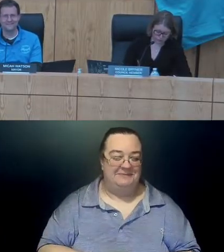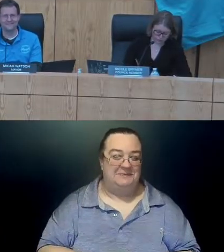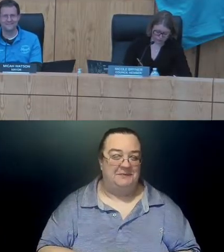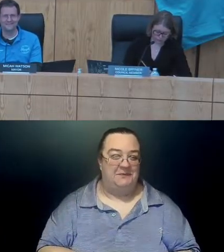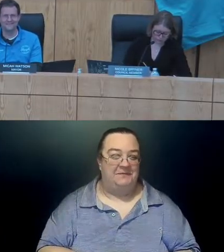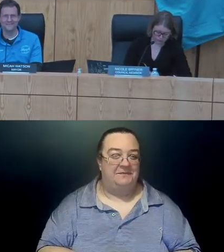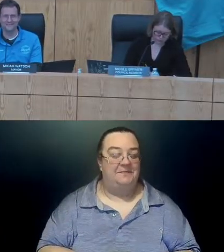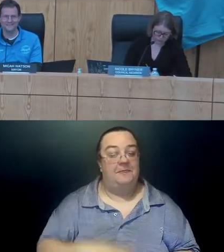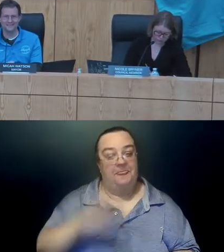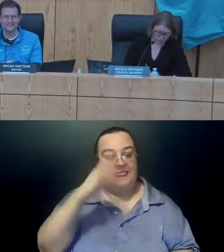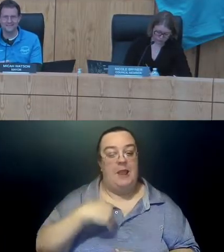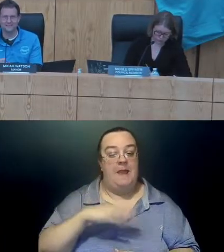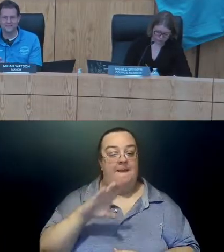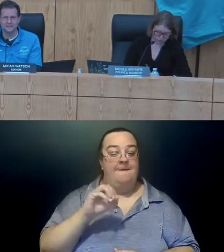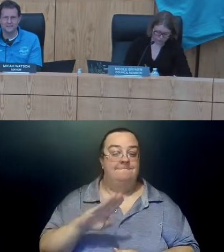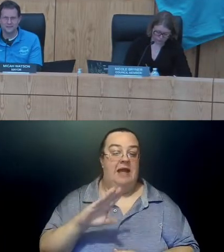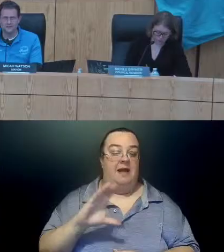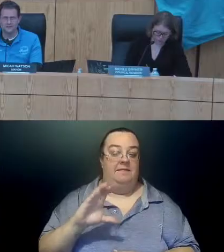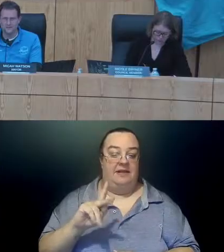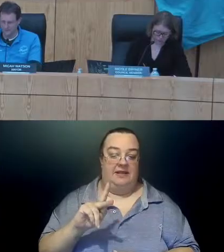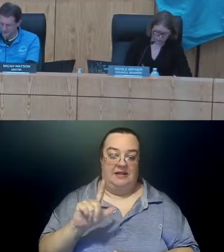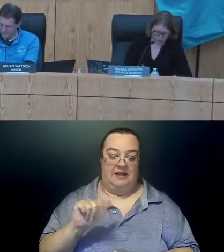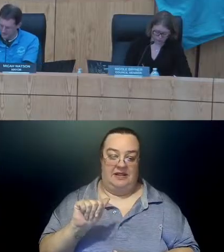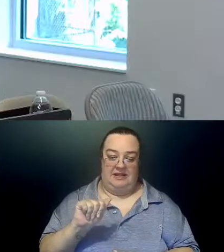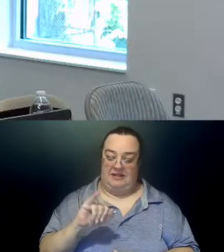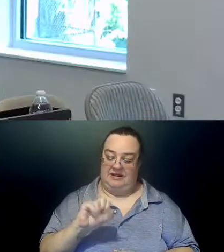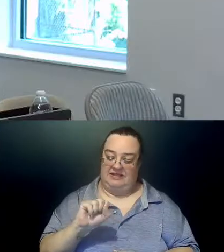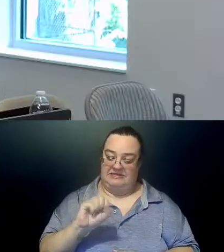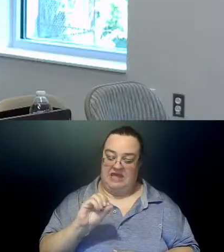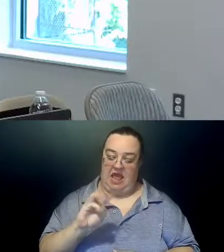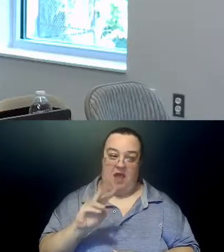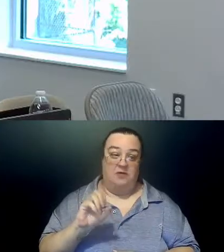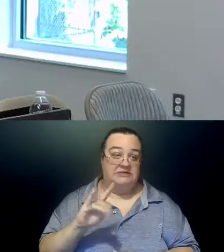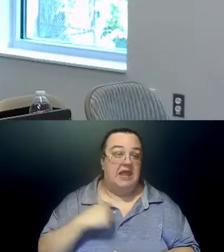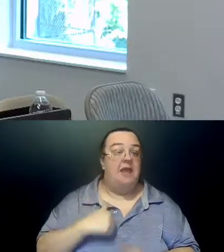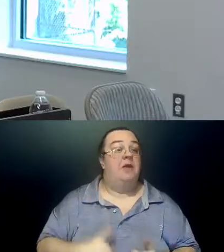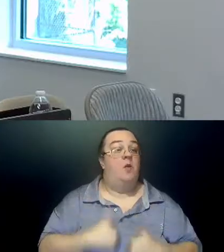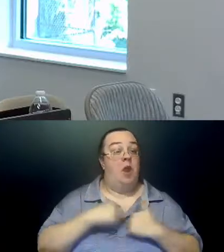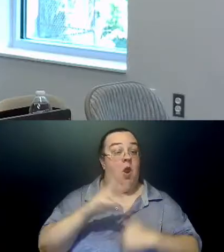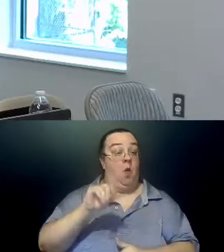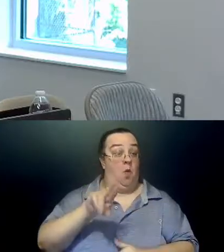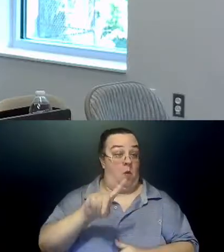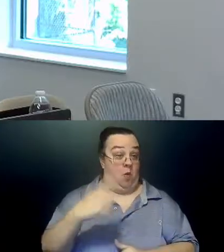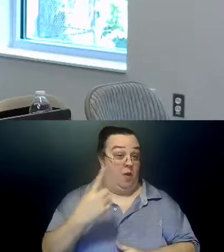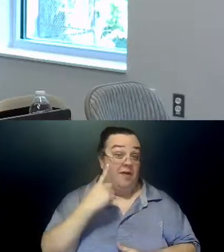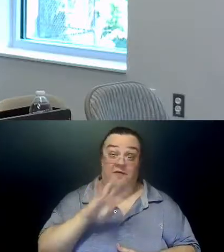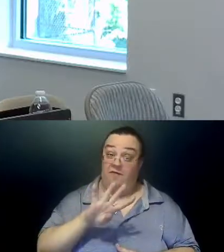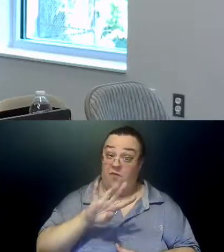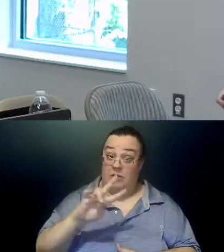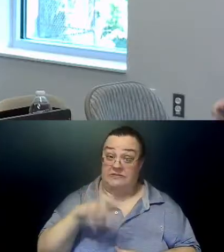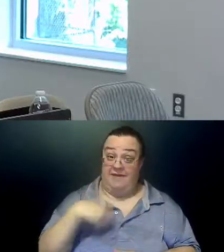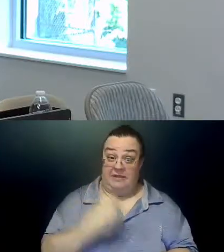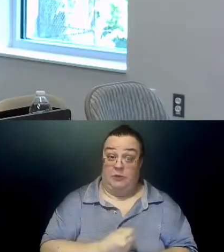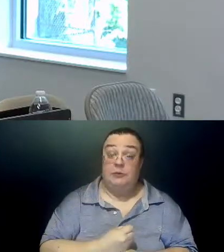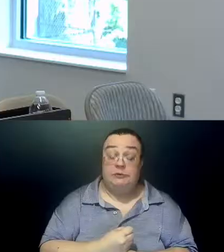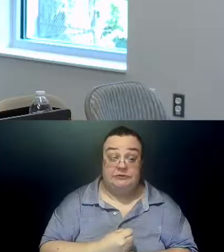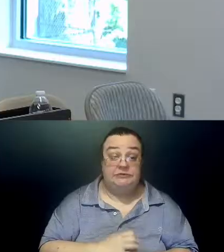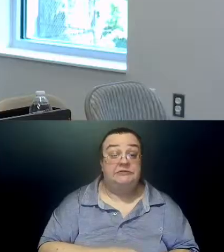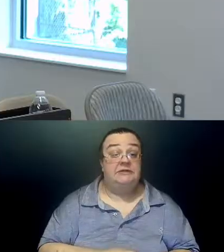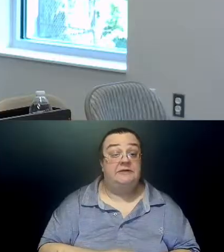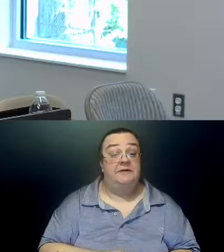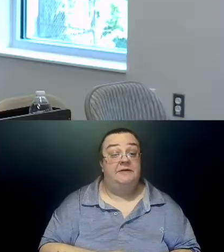Hello, my name is Bob Klasowski. I'm a resident in Ward 1 for 47 years. I think